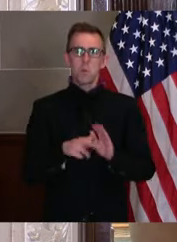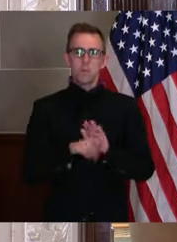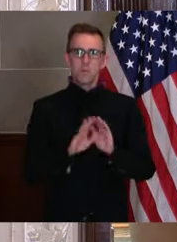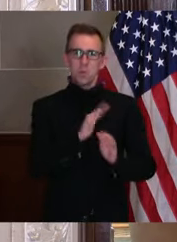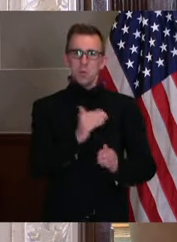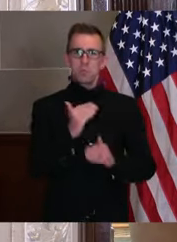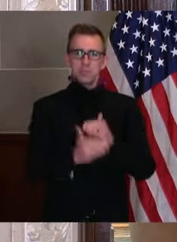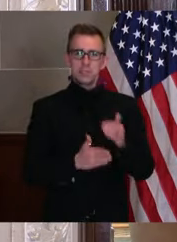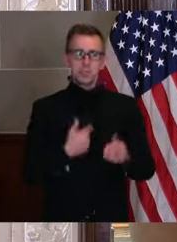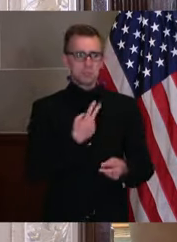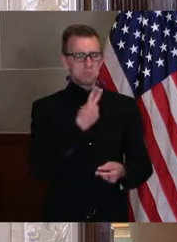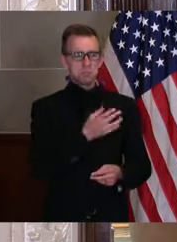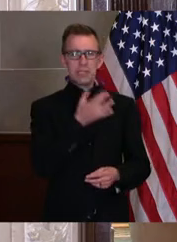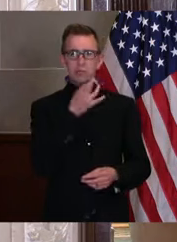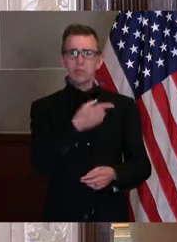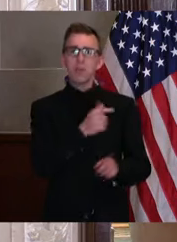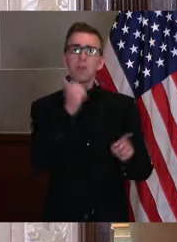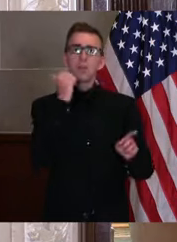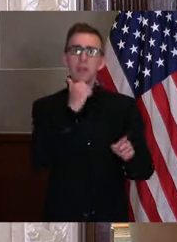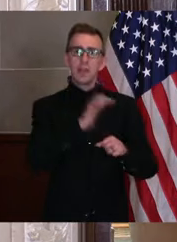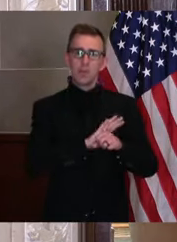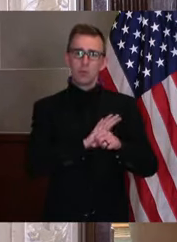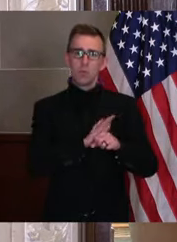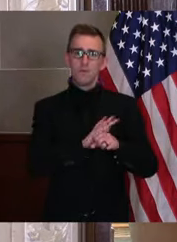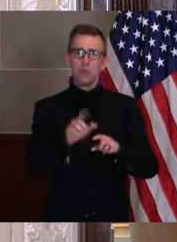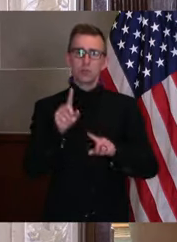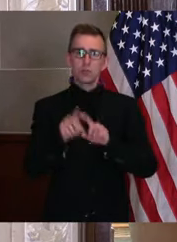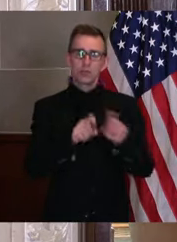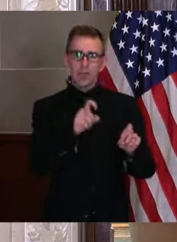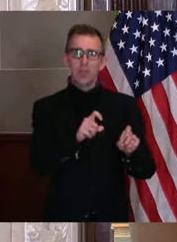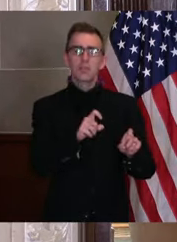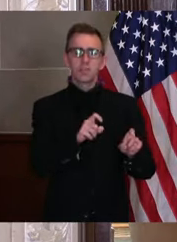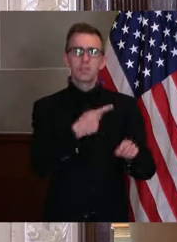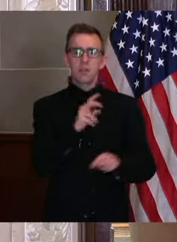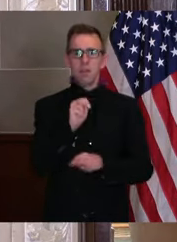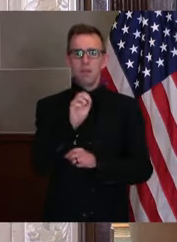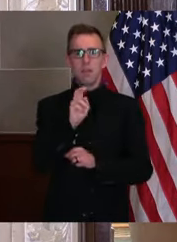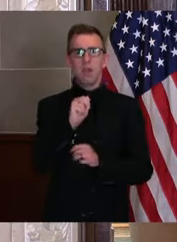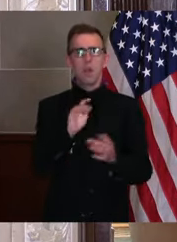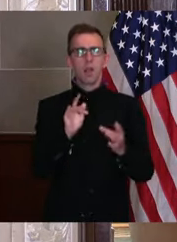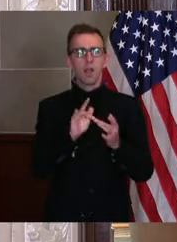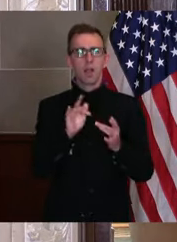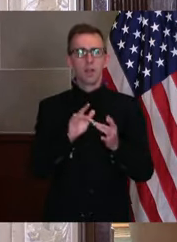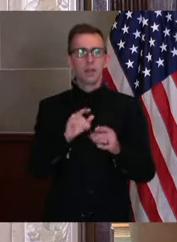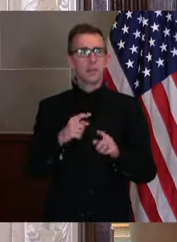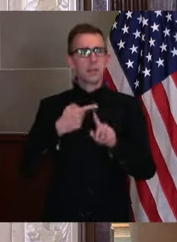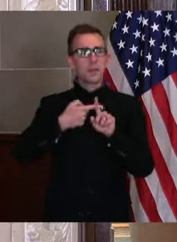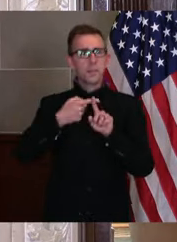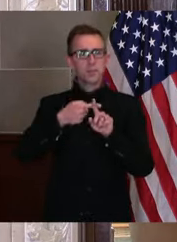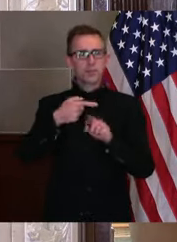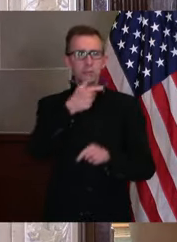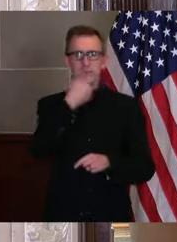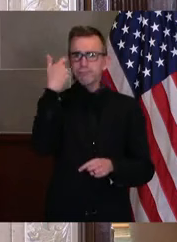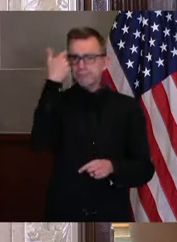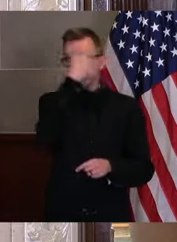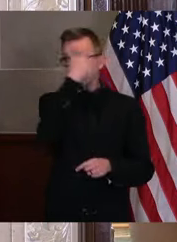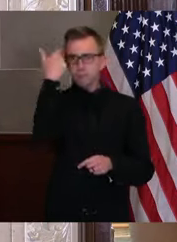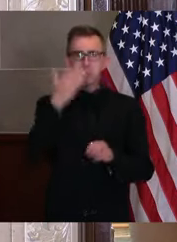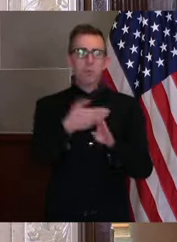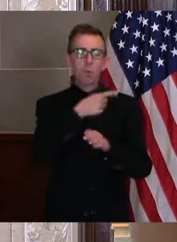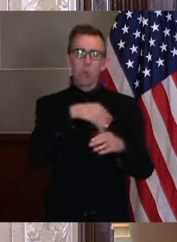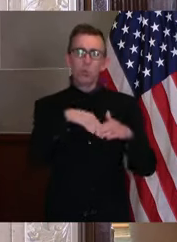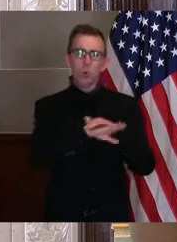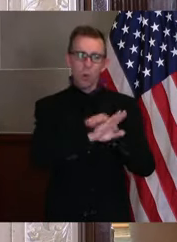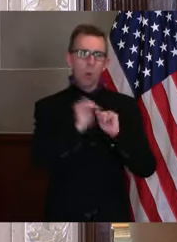kind of interesting, but the daily COVID-19 survey and non-contact temperature scanning prior to entering the facilities is something